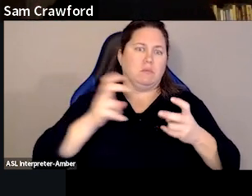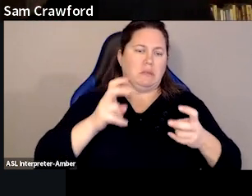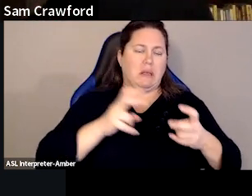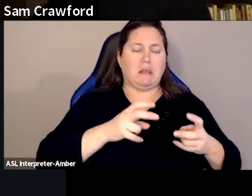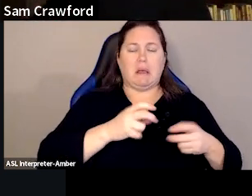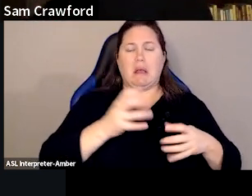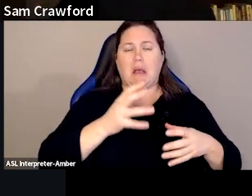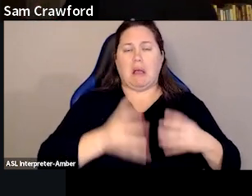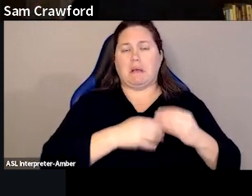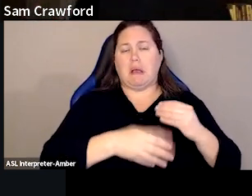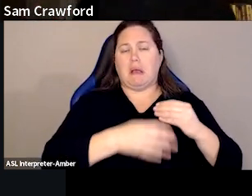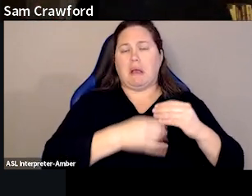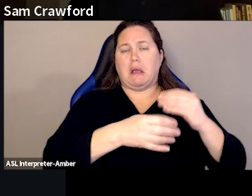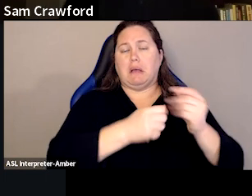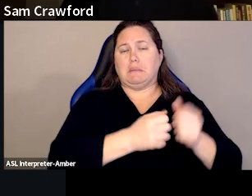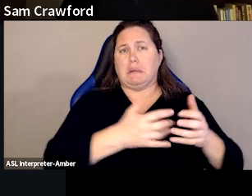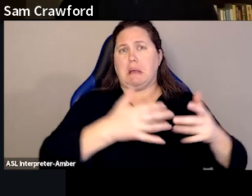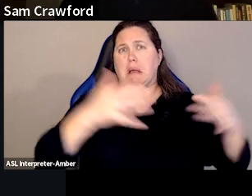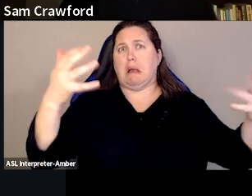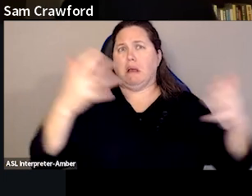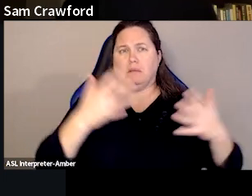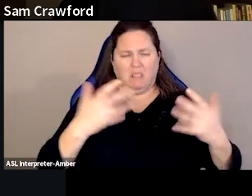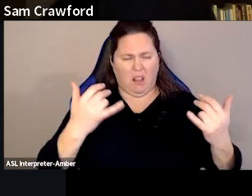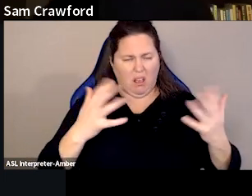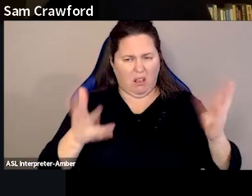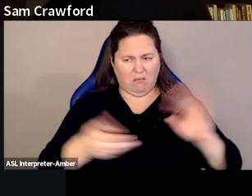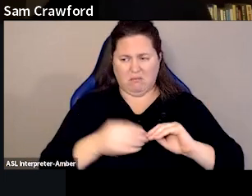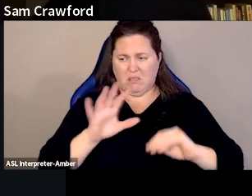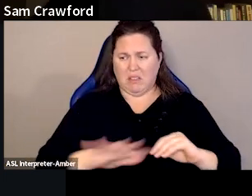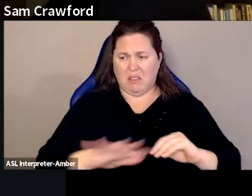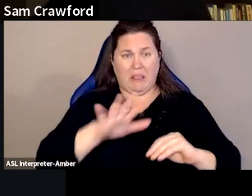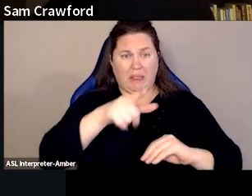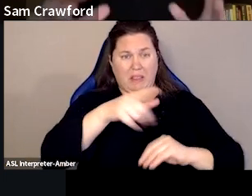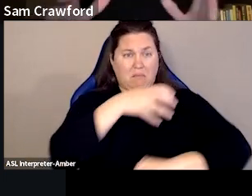we have today that powers about, I think it's about 42% of the web.